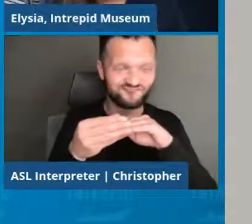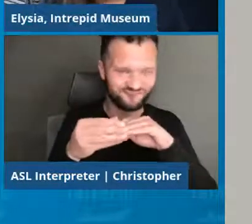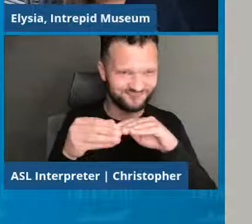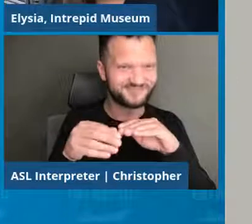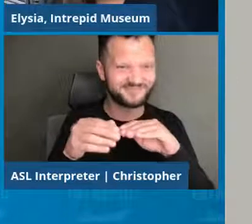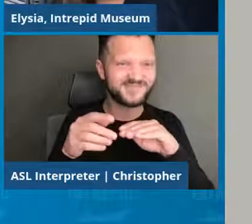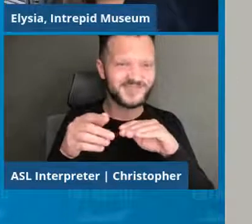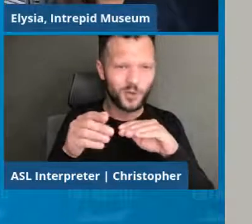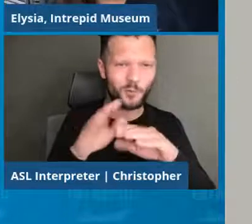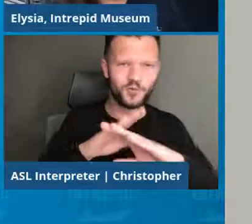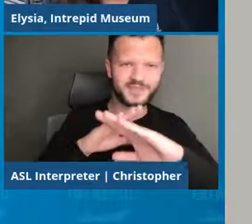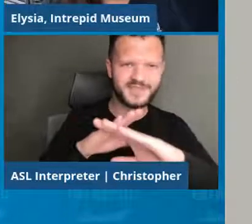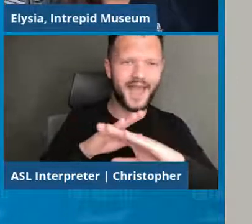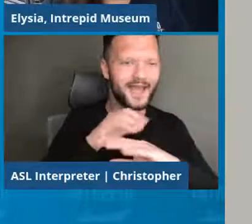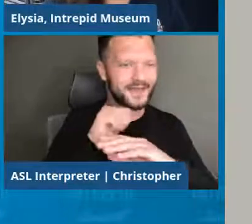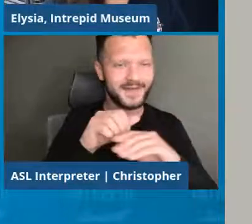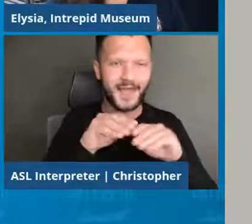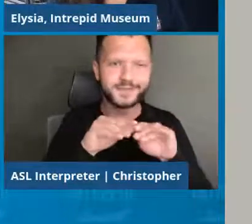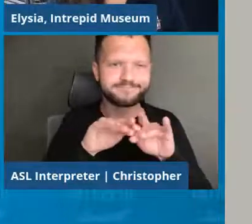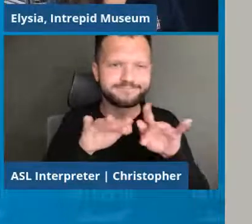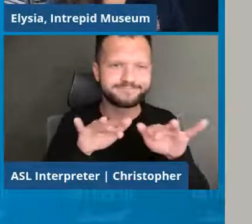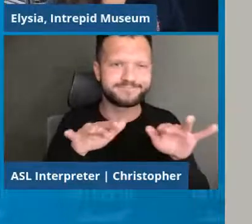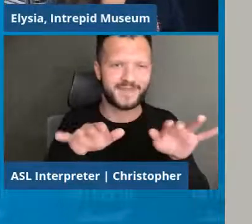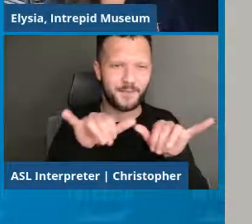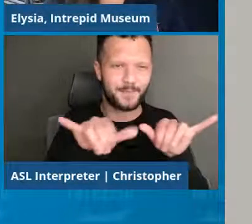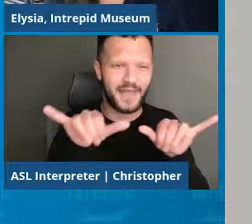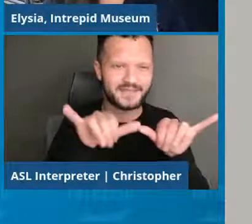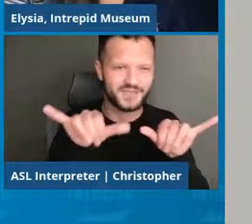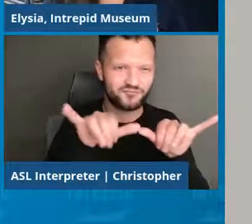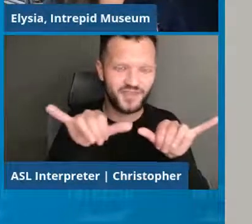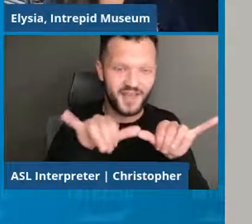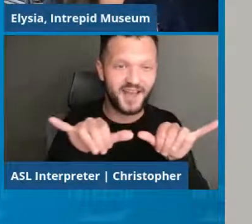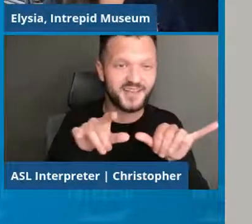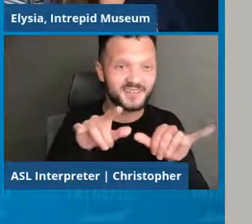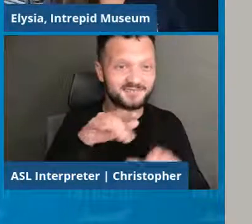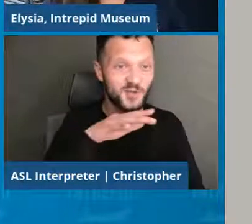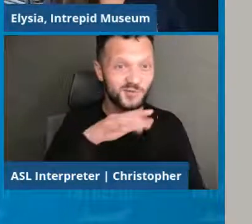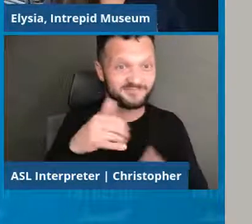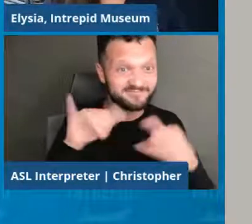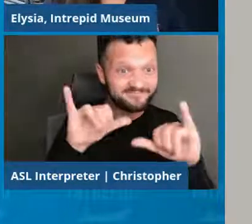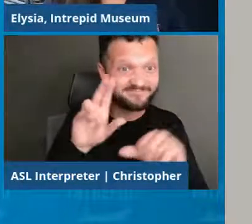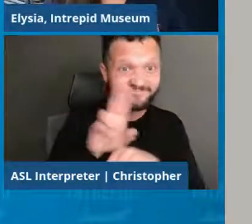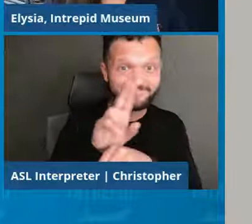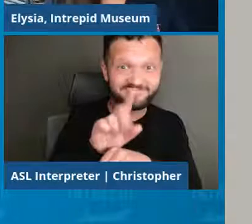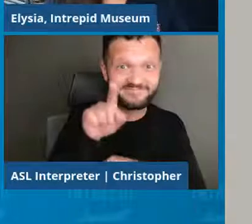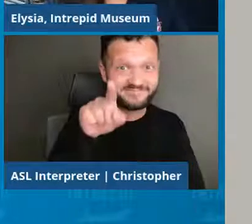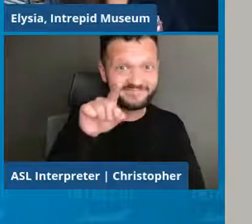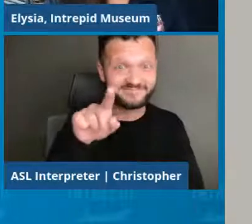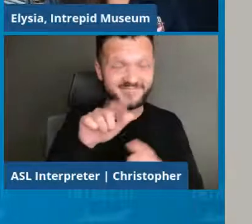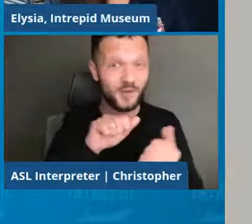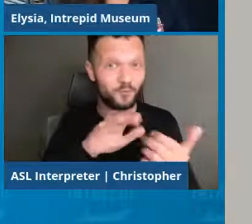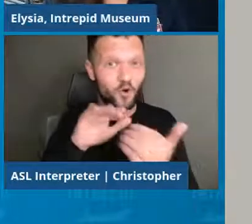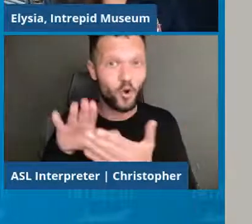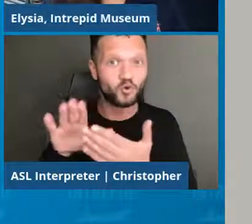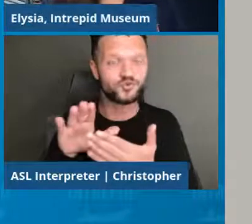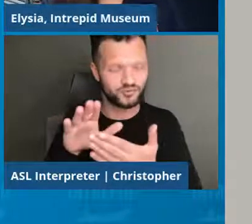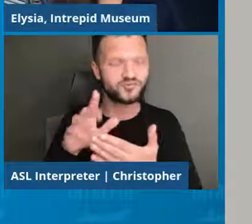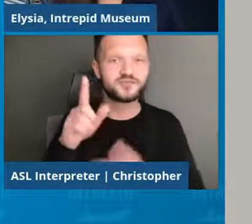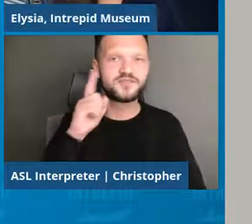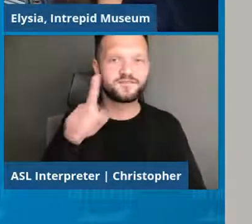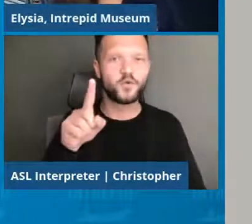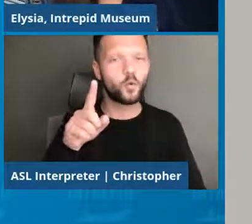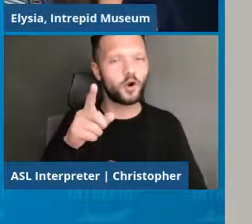growing bacteria. So we actually still use some of this technology to prevent food from spoiling. So with the later